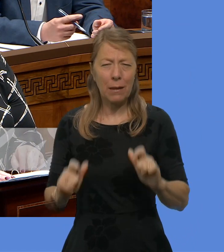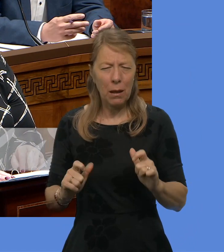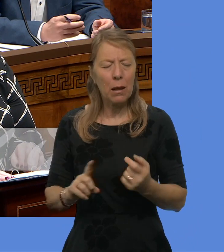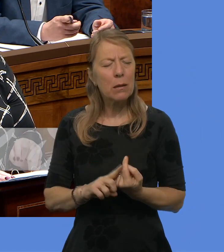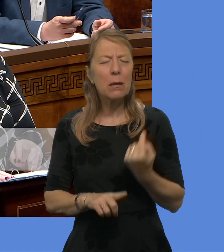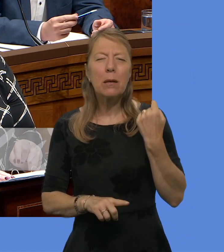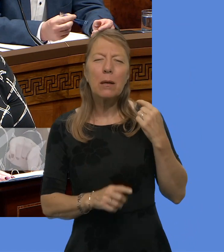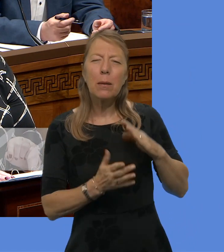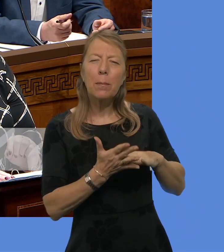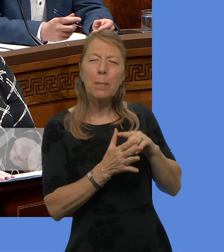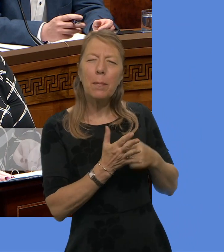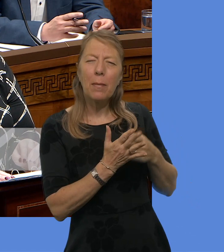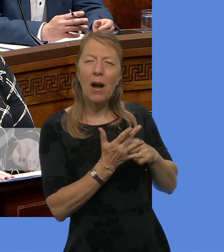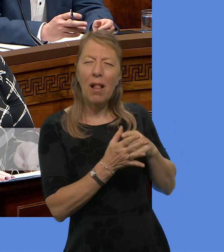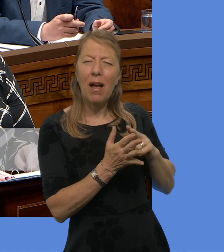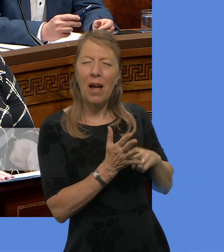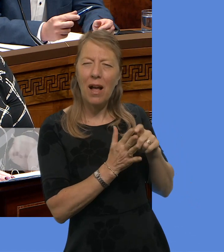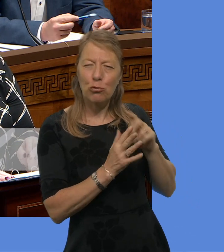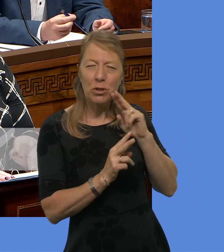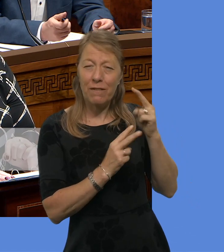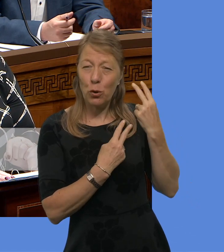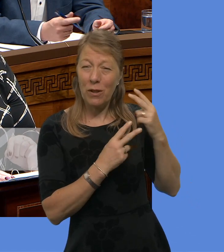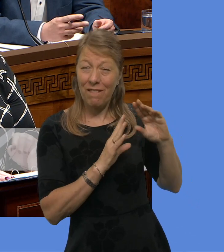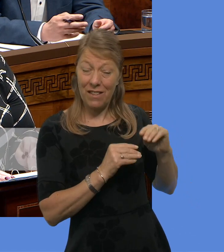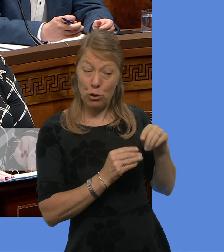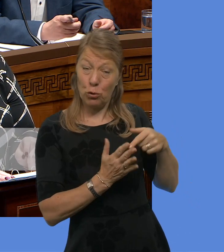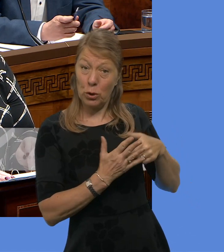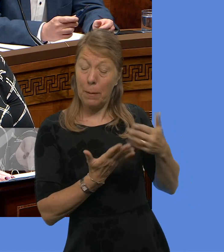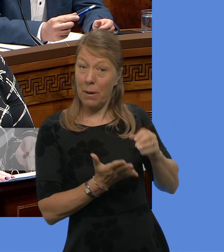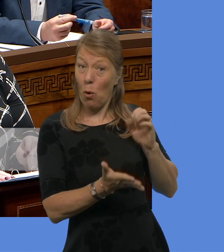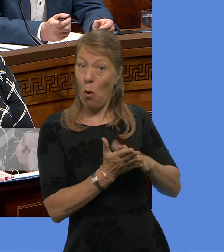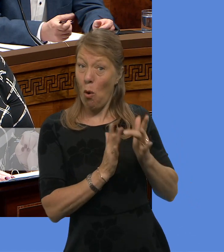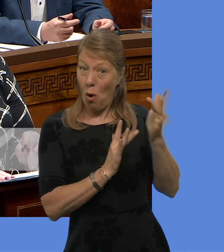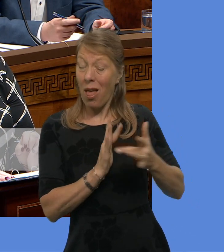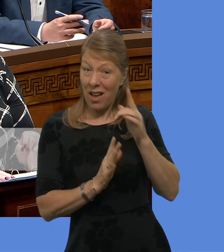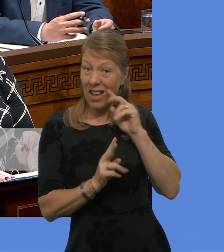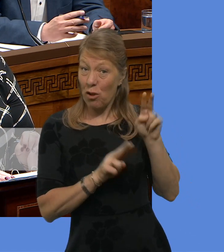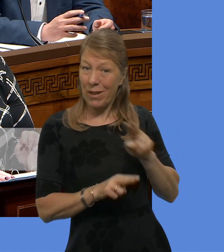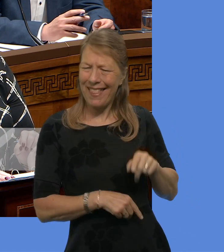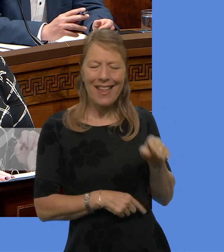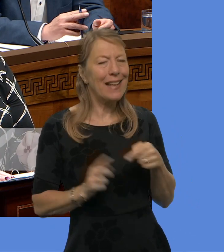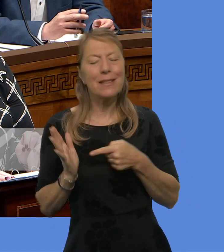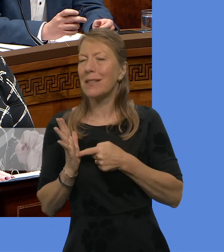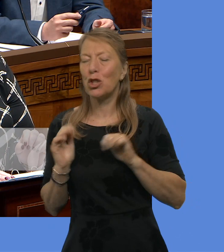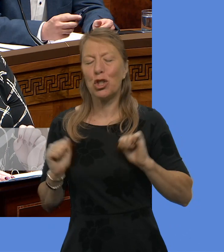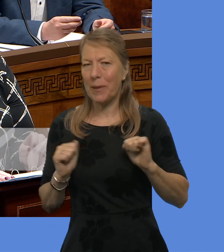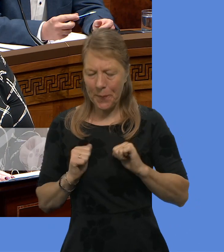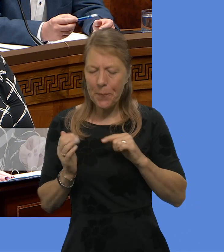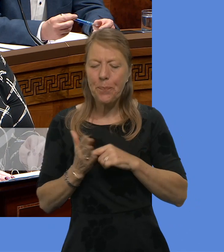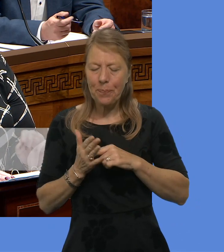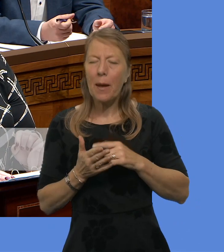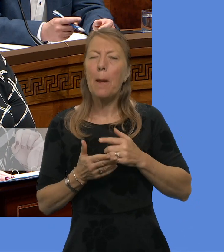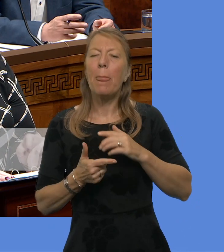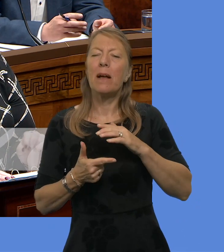consultation completed and is now published online, so you can read that. A second stage consultation will be issued in the coming